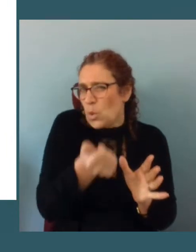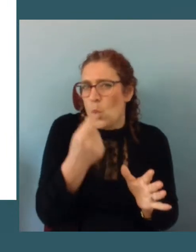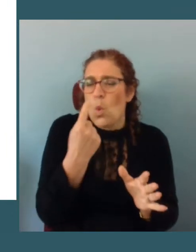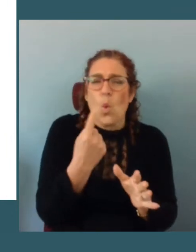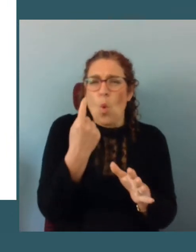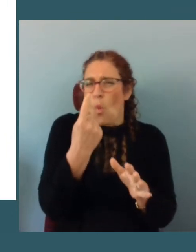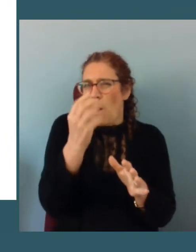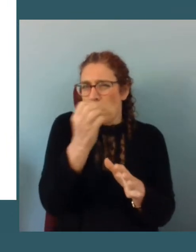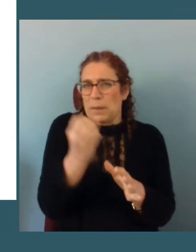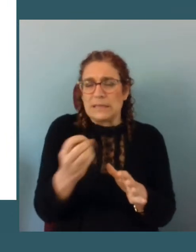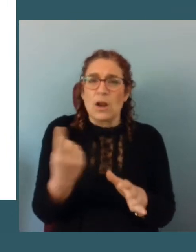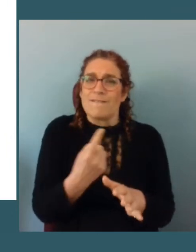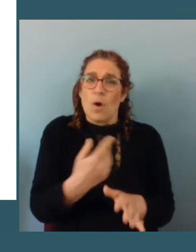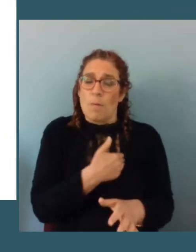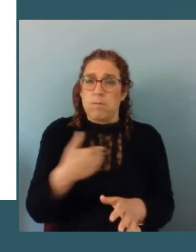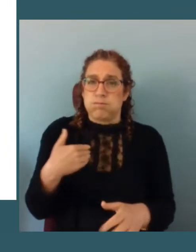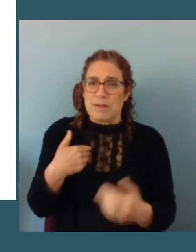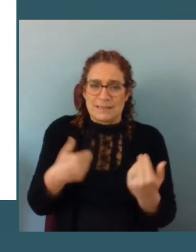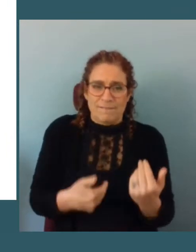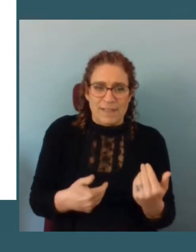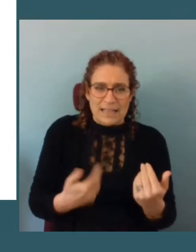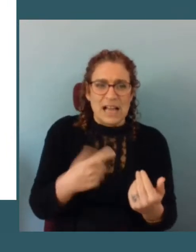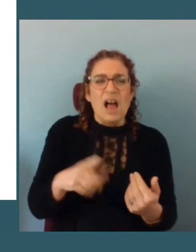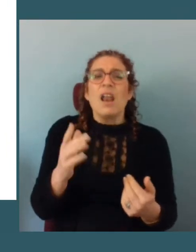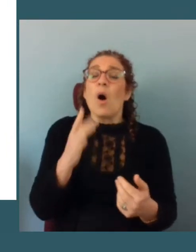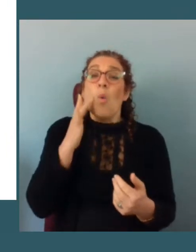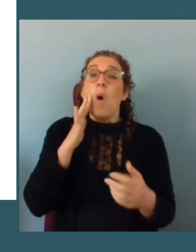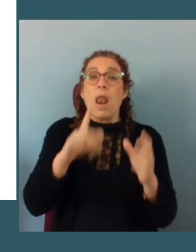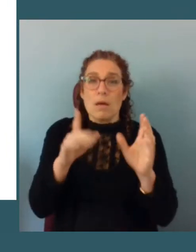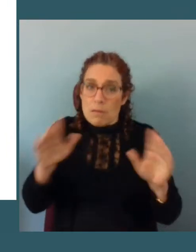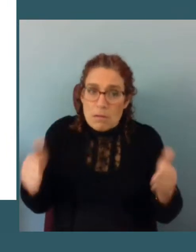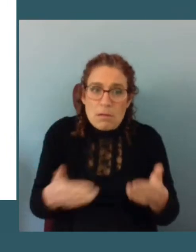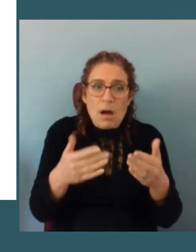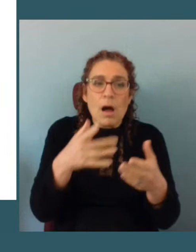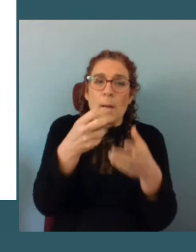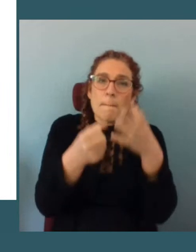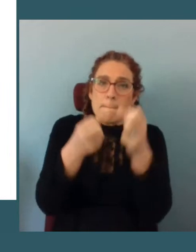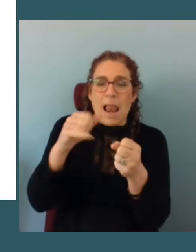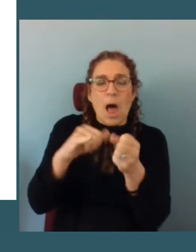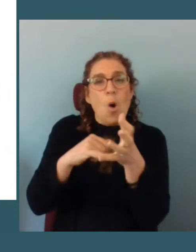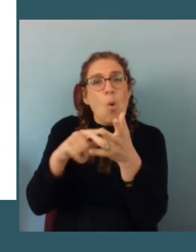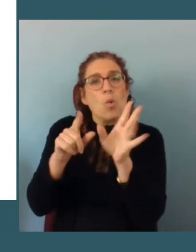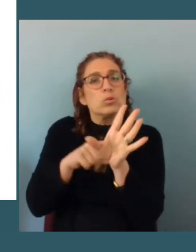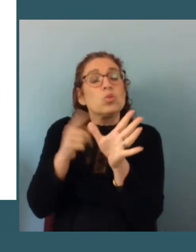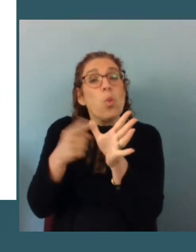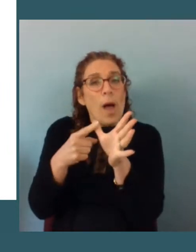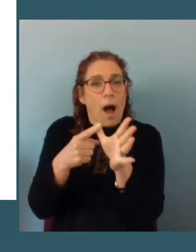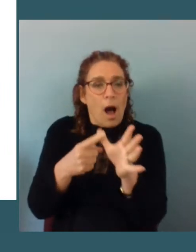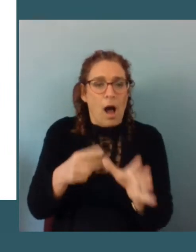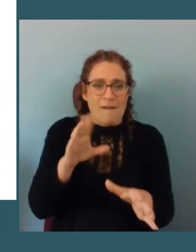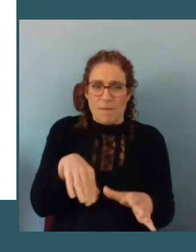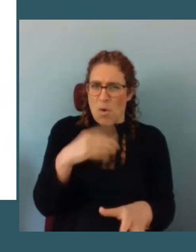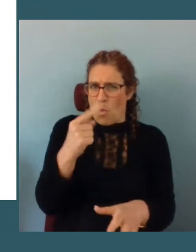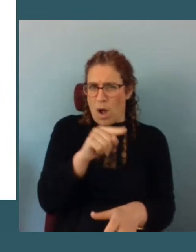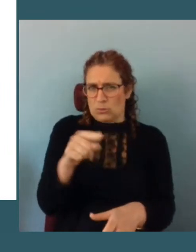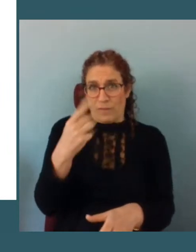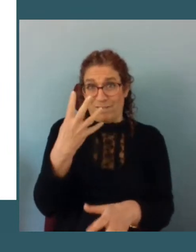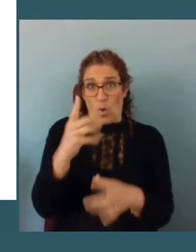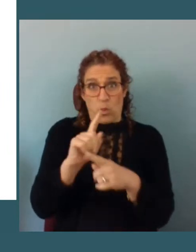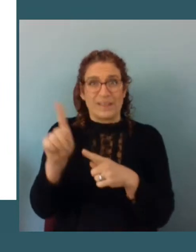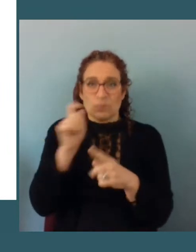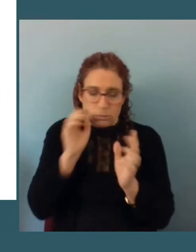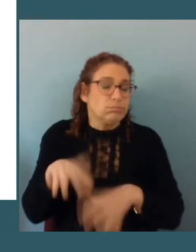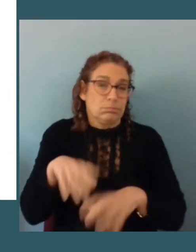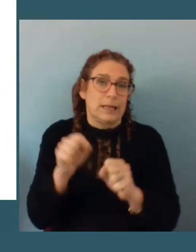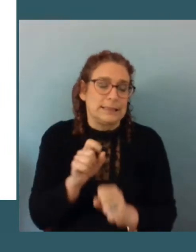1 to 4 weeks of introducing either a milk or soya-based formula. Infants also with cow's